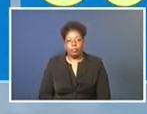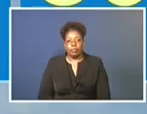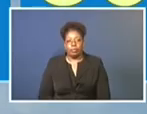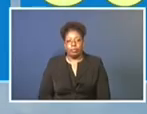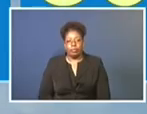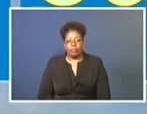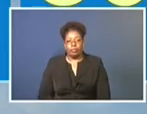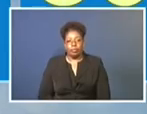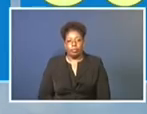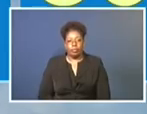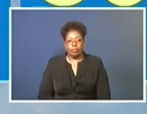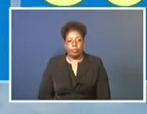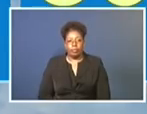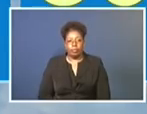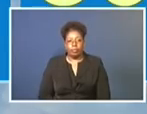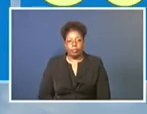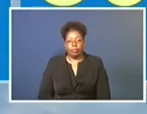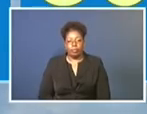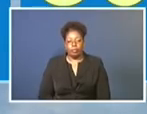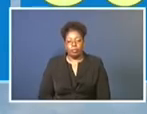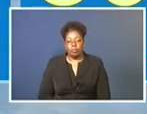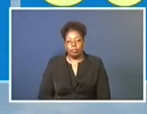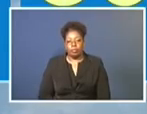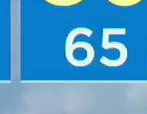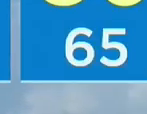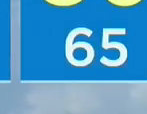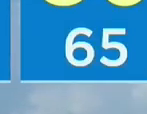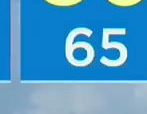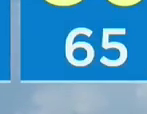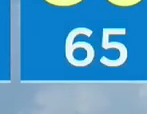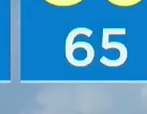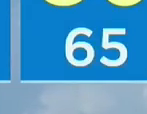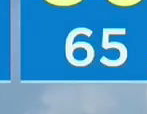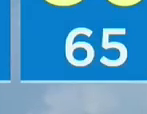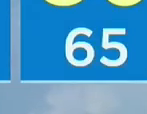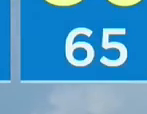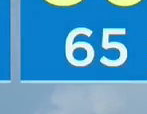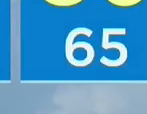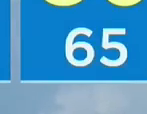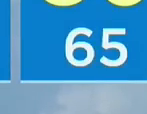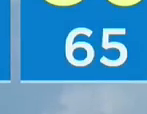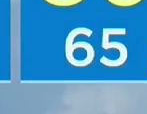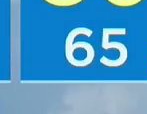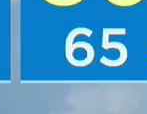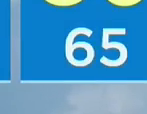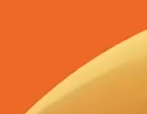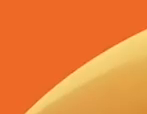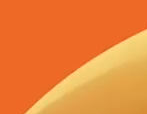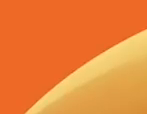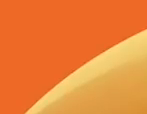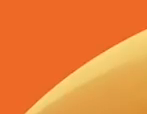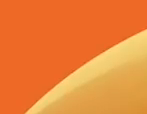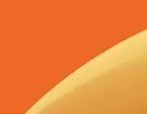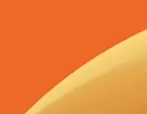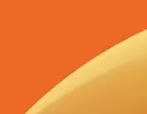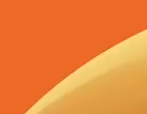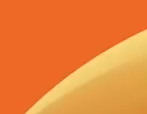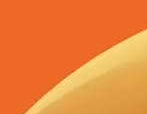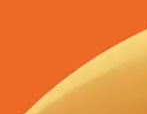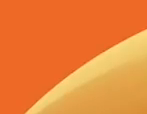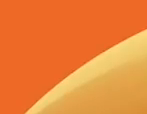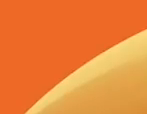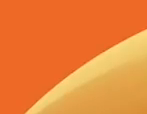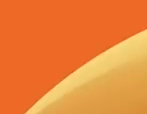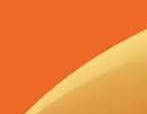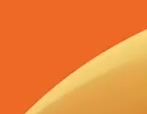Daytime temperatures remaining in the low 80s, and those nighttime temperatures, we're going to keep them in the 60s for you. Jimenita. Thanks, Basil. Now,